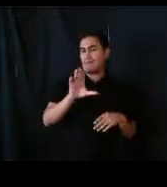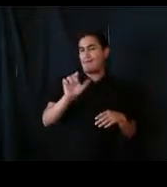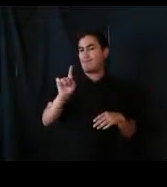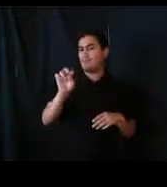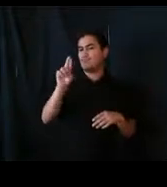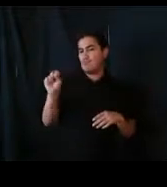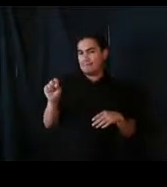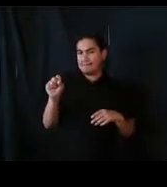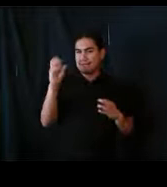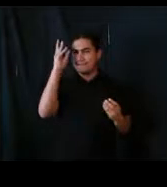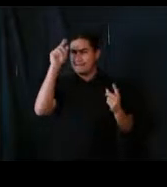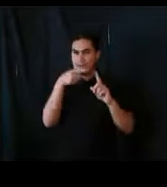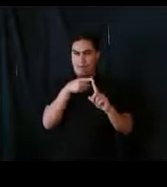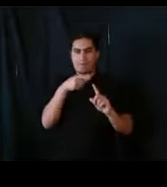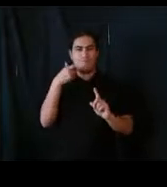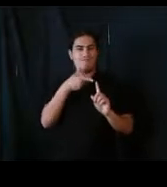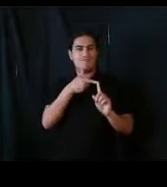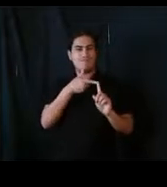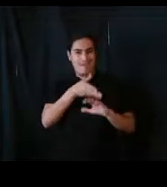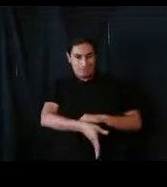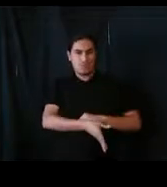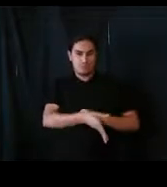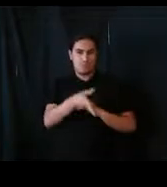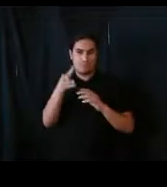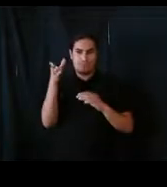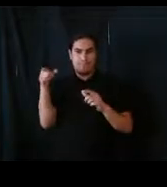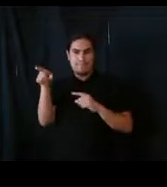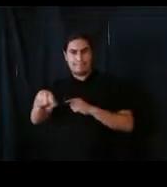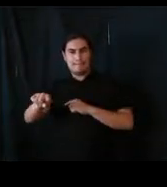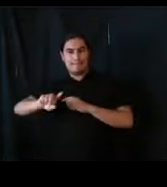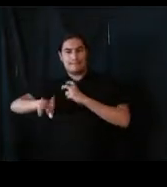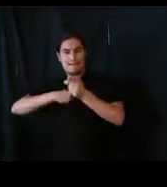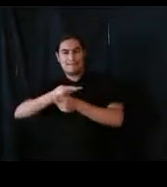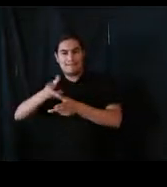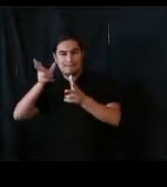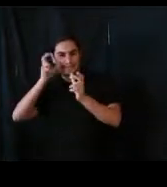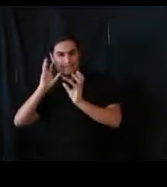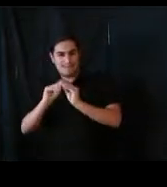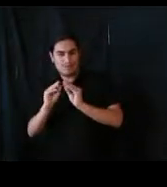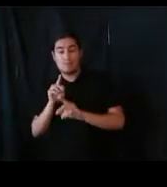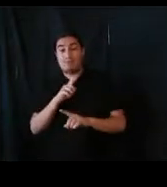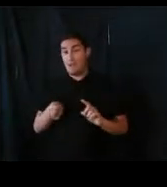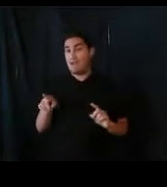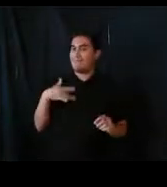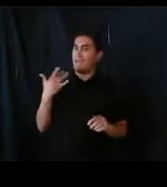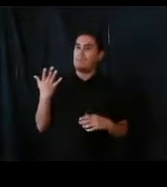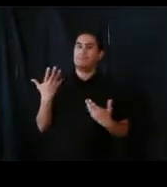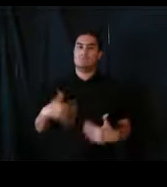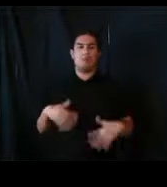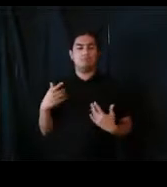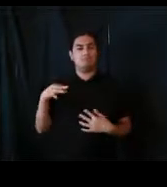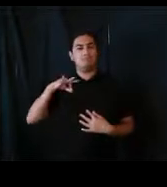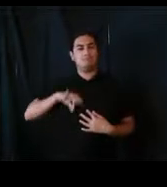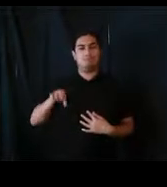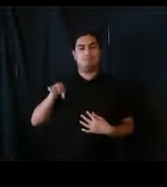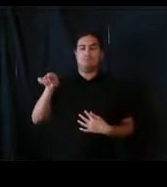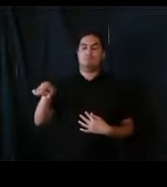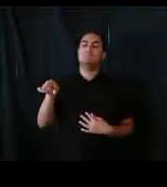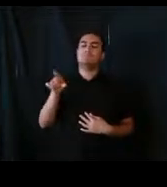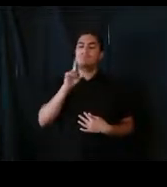these listening sessions but as a first step this was really promising we were thankful to be involved